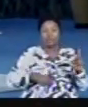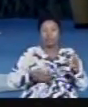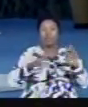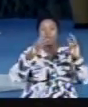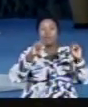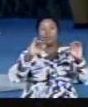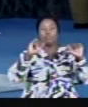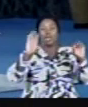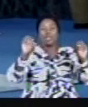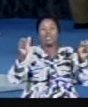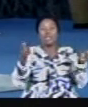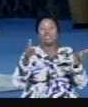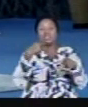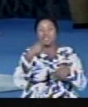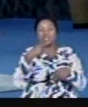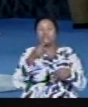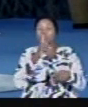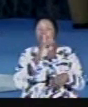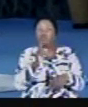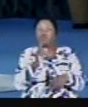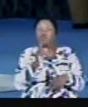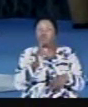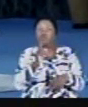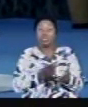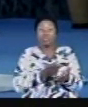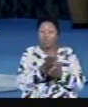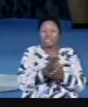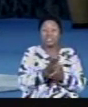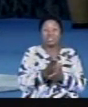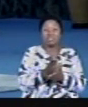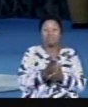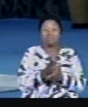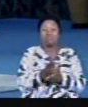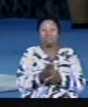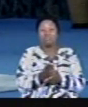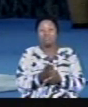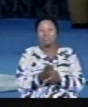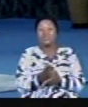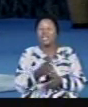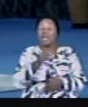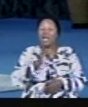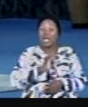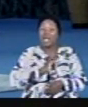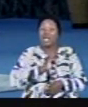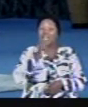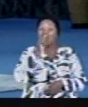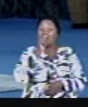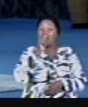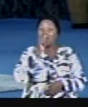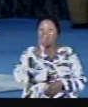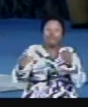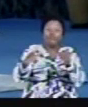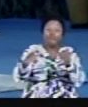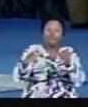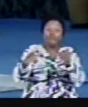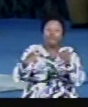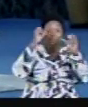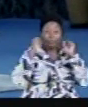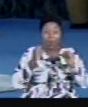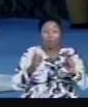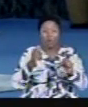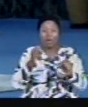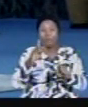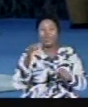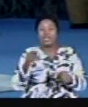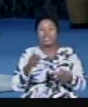truly, honestly, sincerely, I am full of power by the Spirit of the